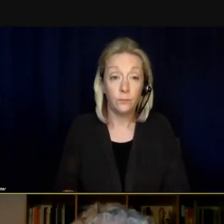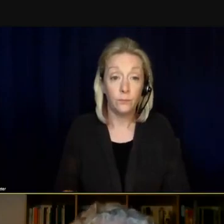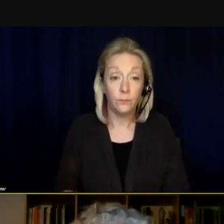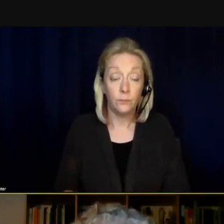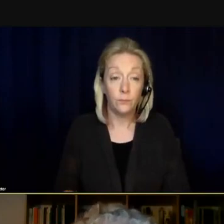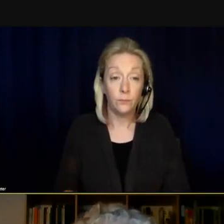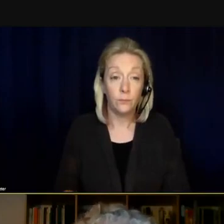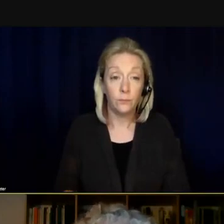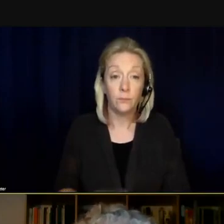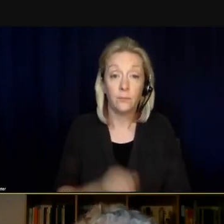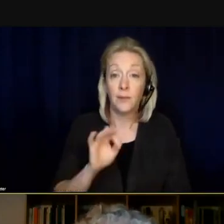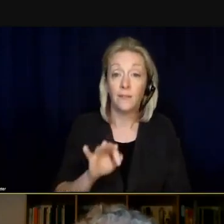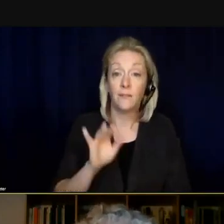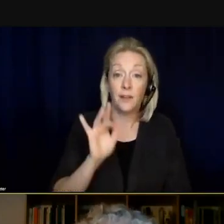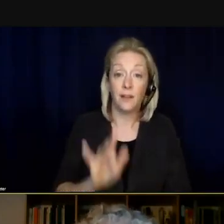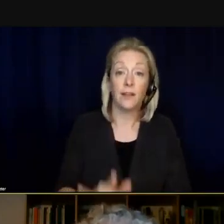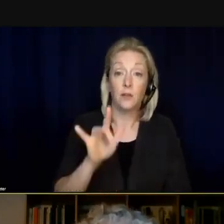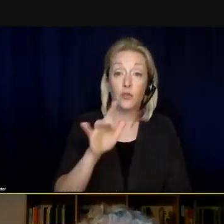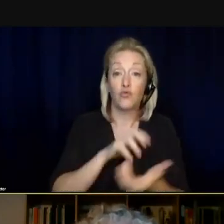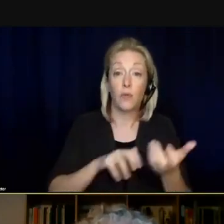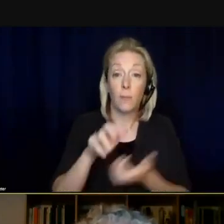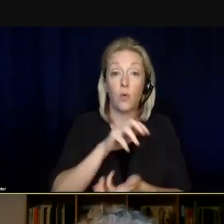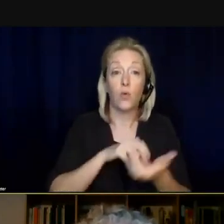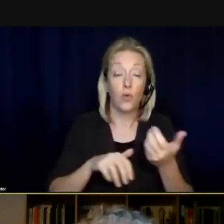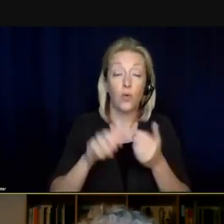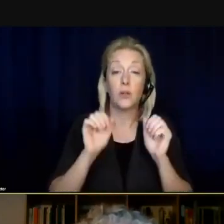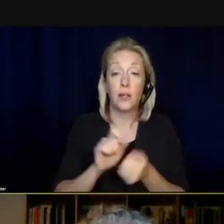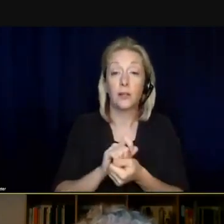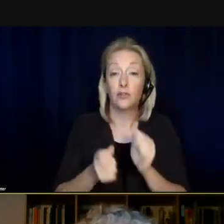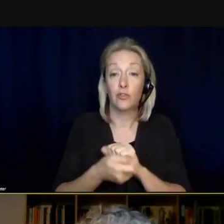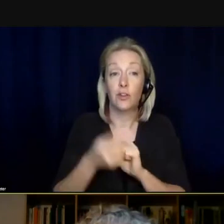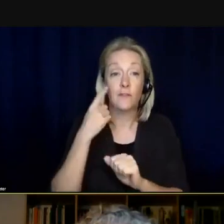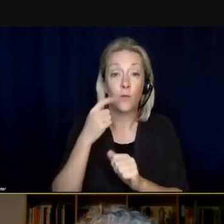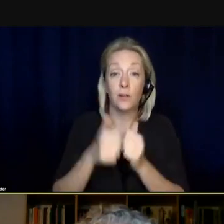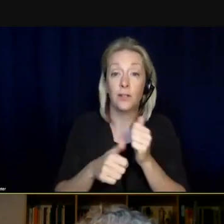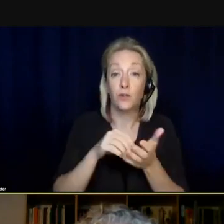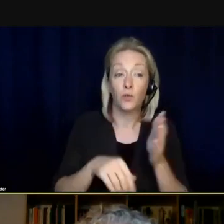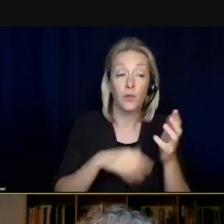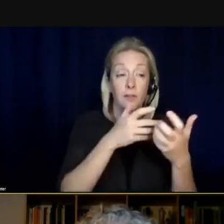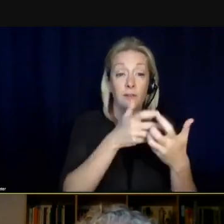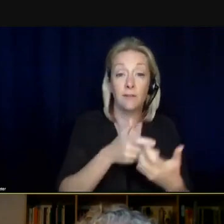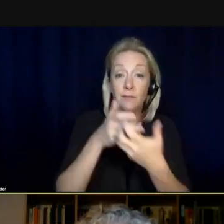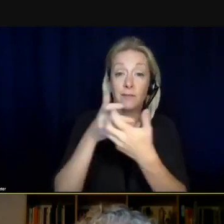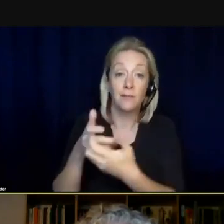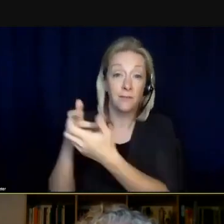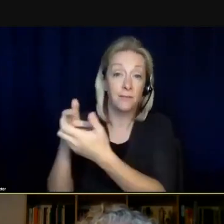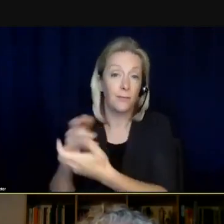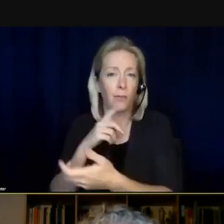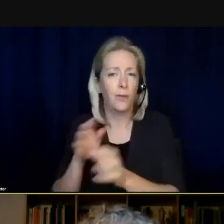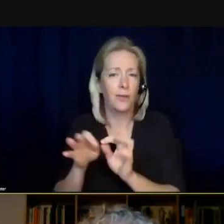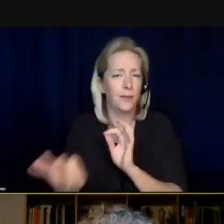clicking that Scramble Again button. Very simple. The next one I want to show